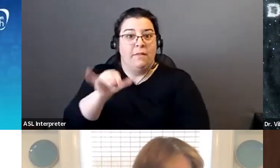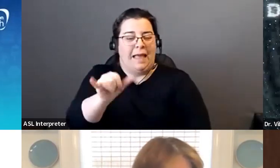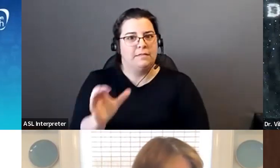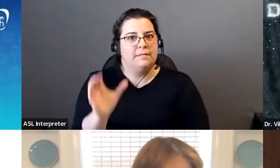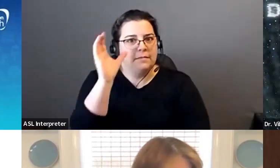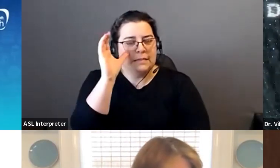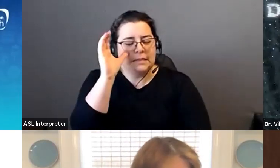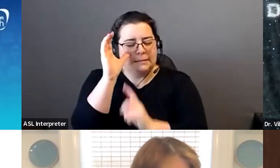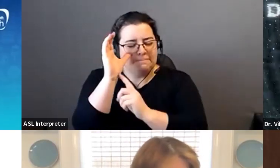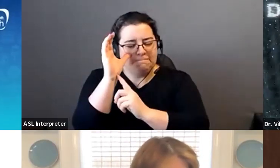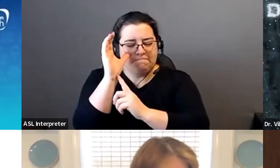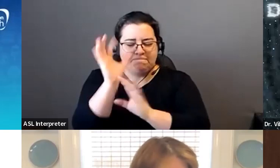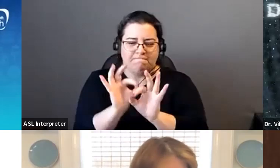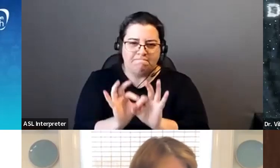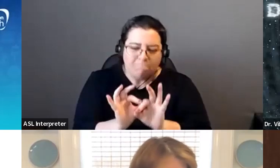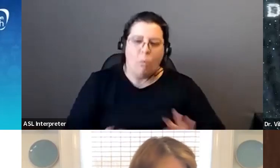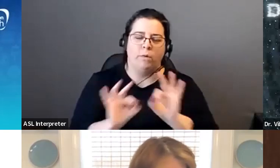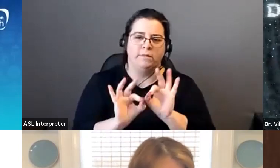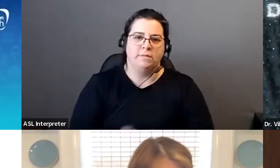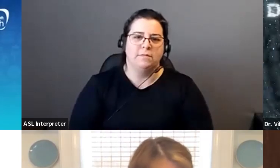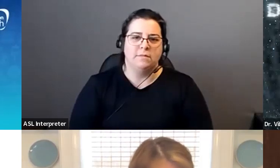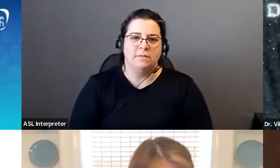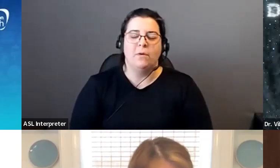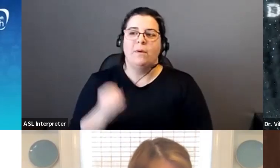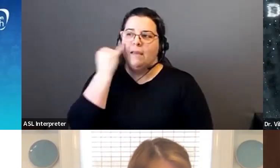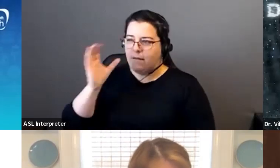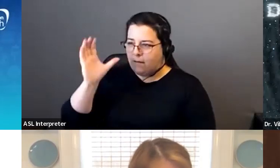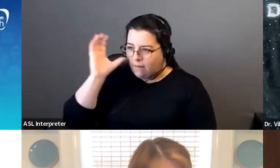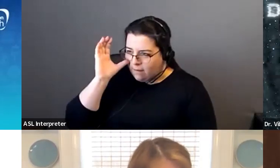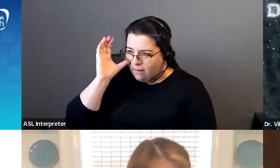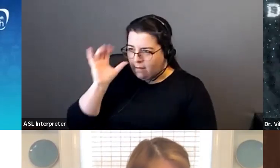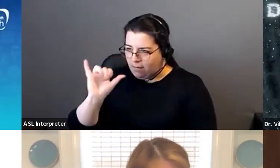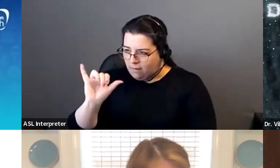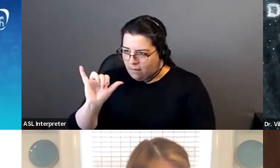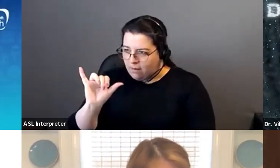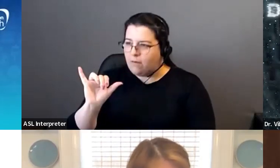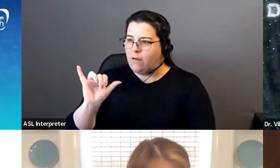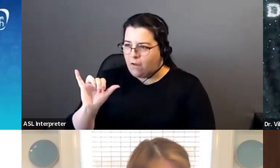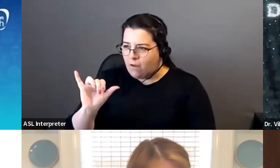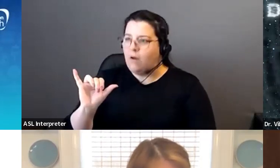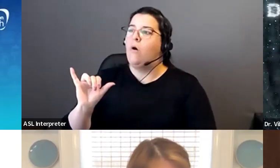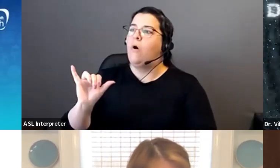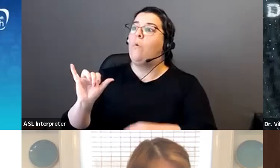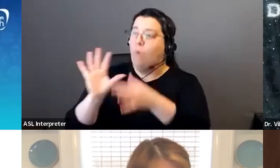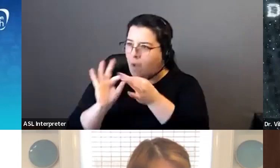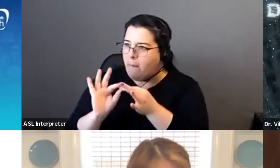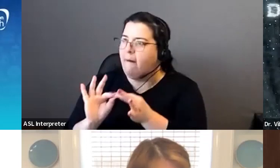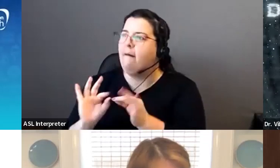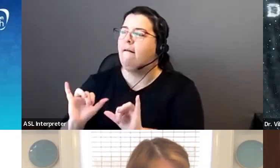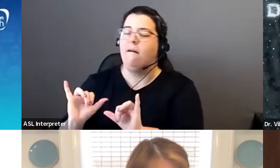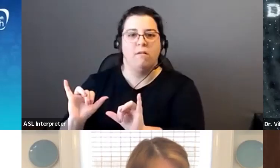Critical. Because if you are listening and responding to what they are saying, they feel respected. If they feel respected, they feel comfortable. If they